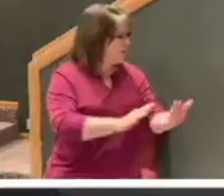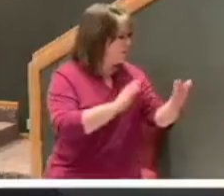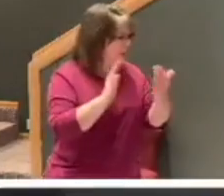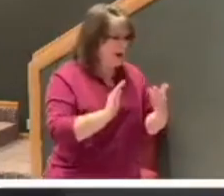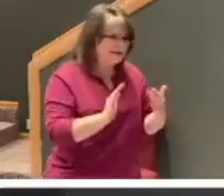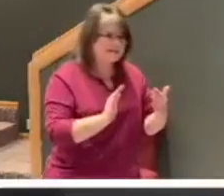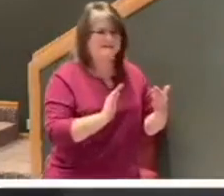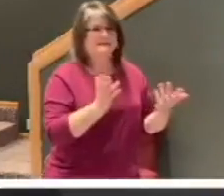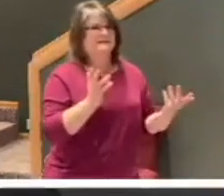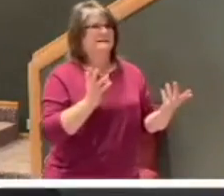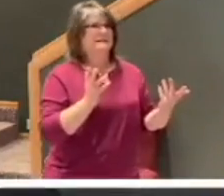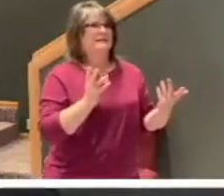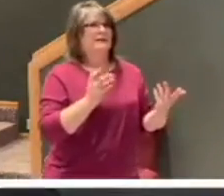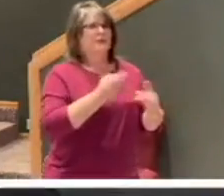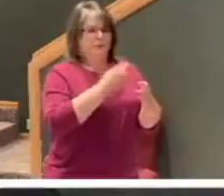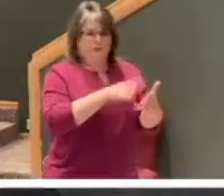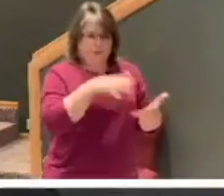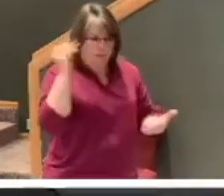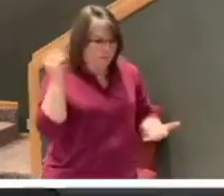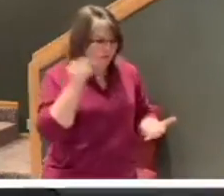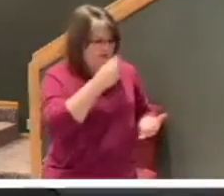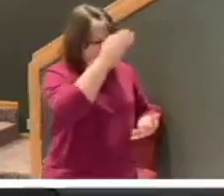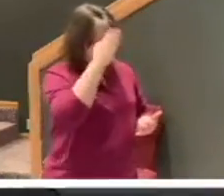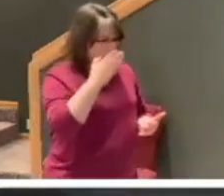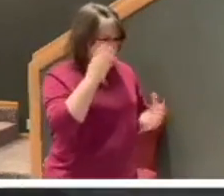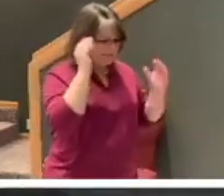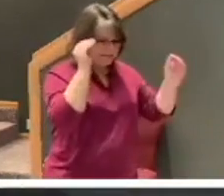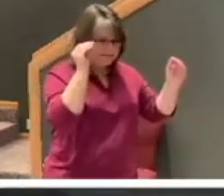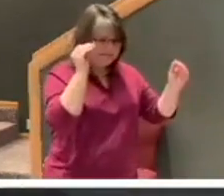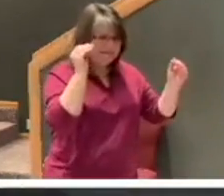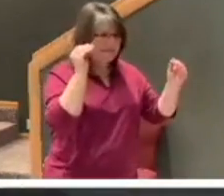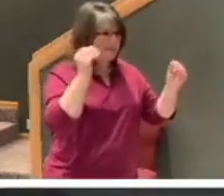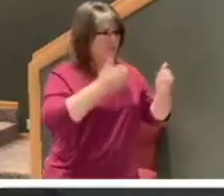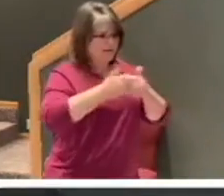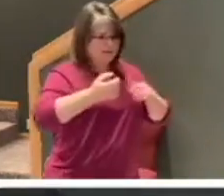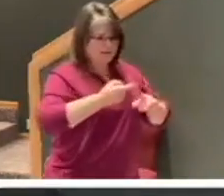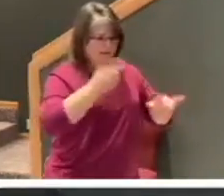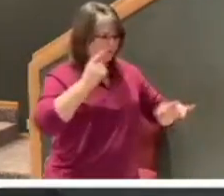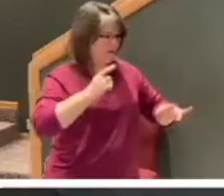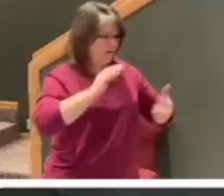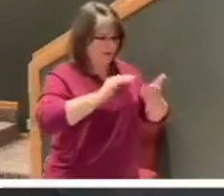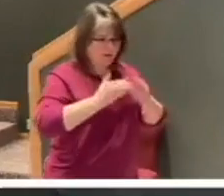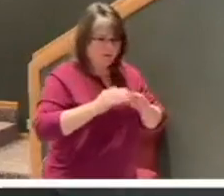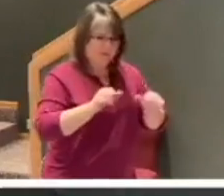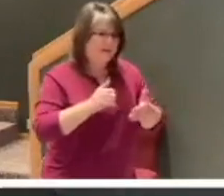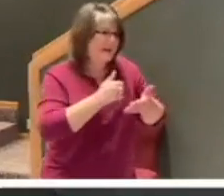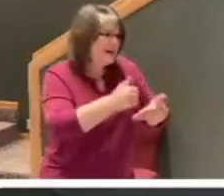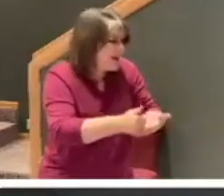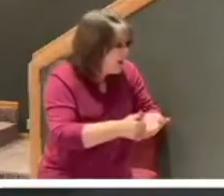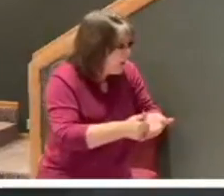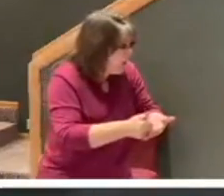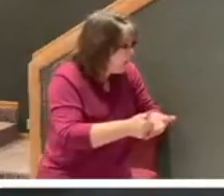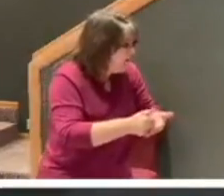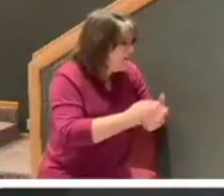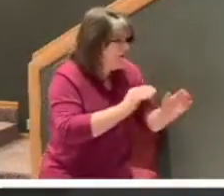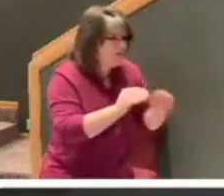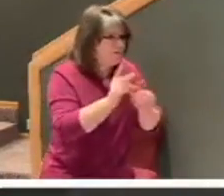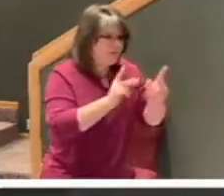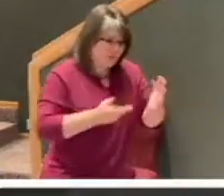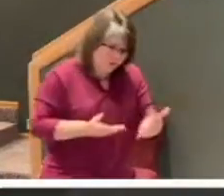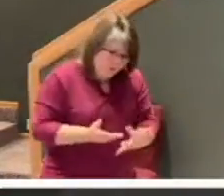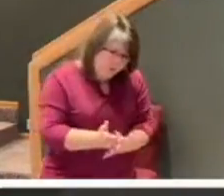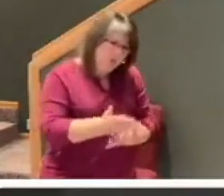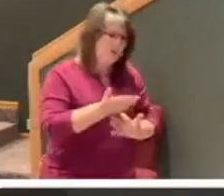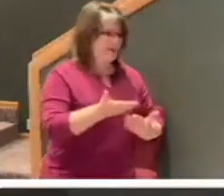from learning, you know, God's instruction, and apart from a community that can help move people through